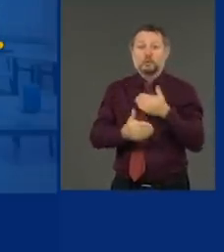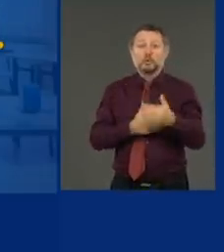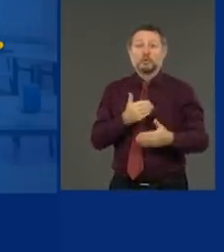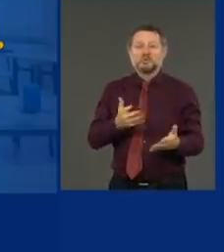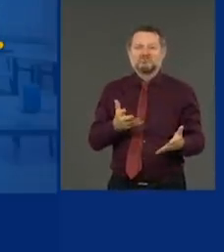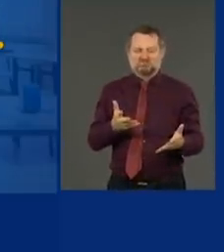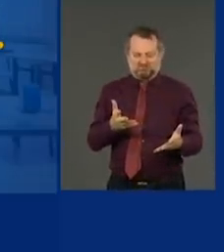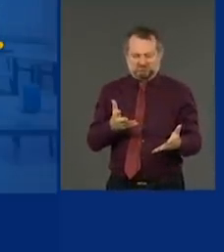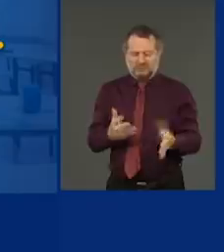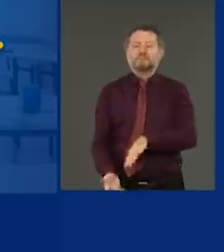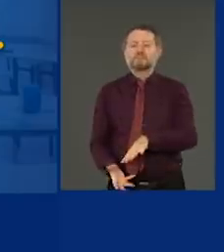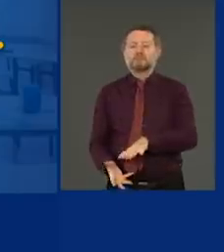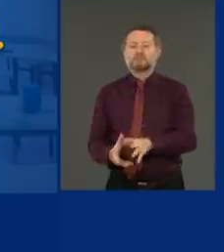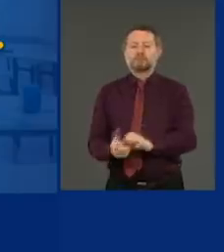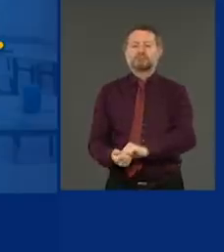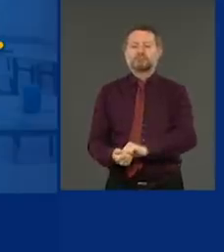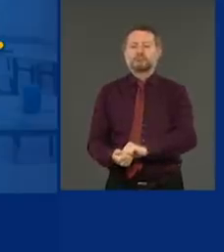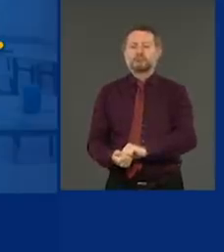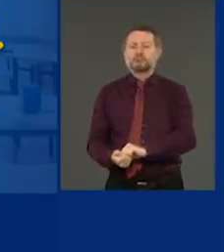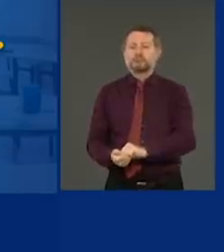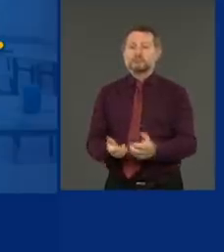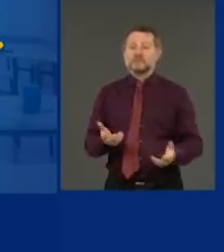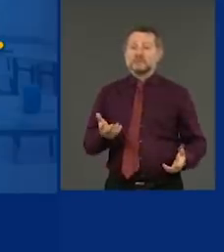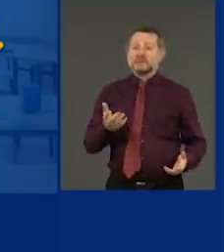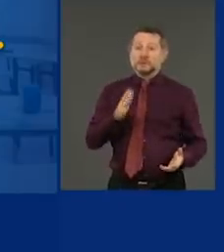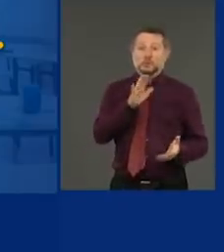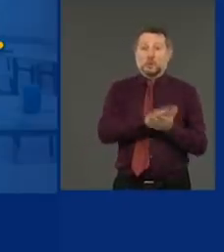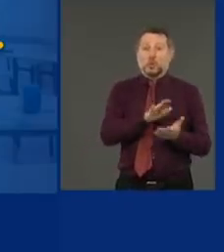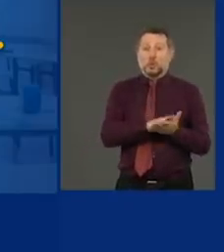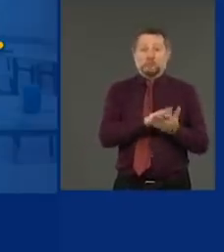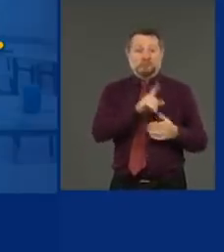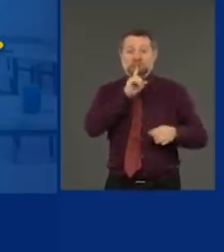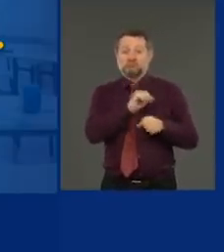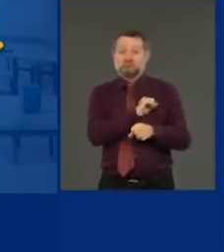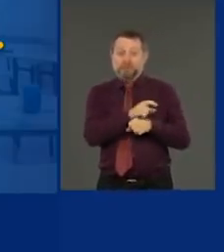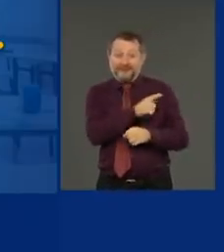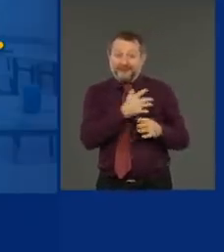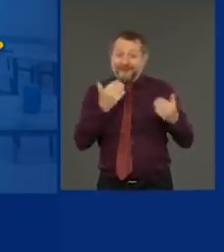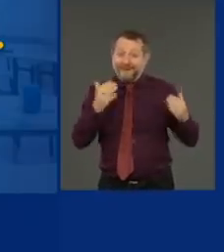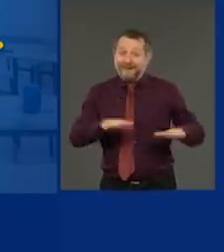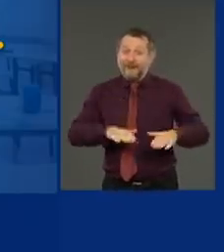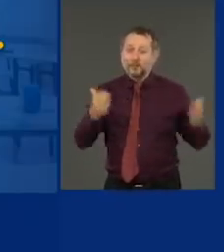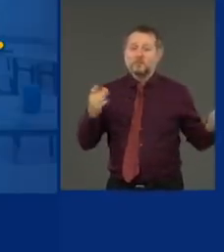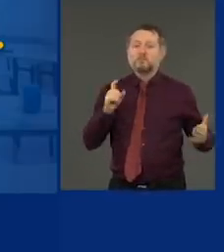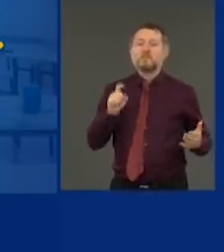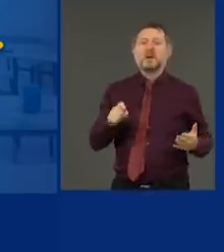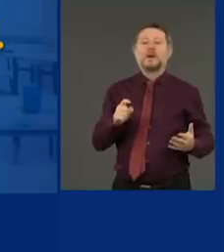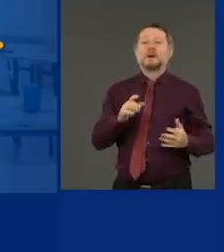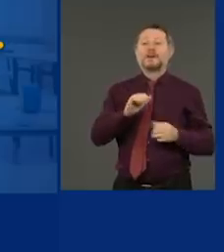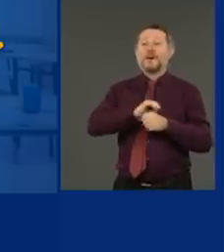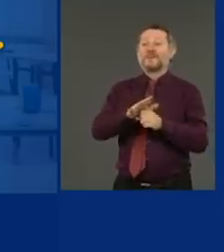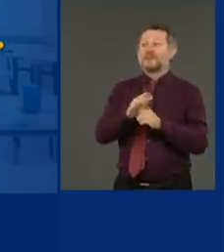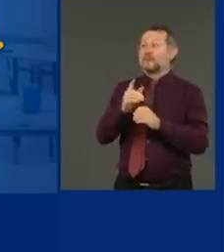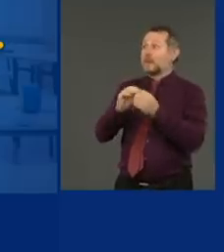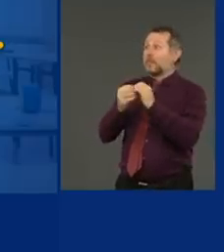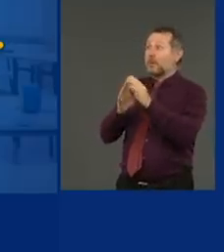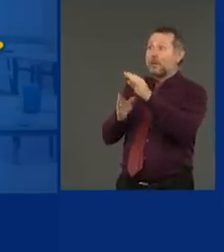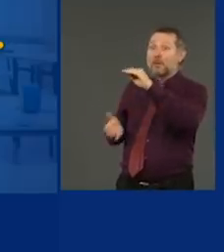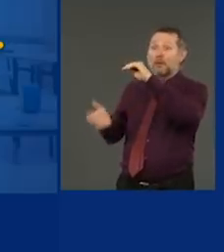If a school district does open and there is a COVID spread, the state will close the school.